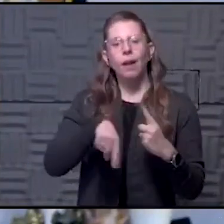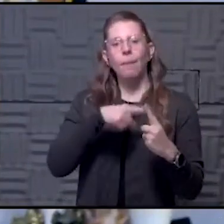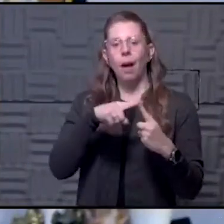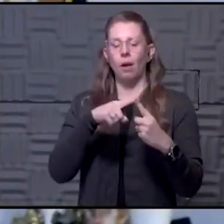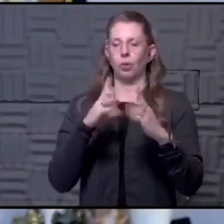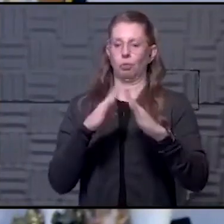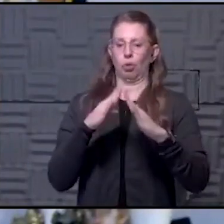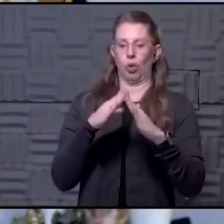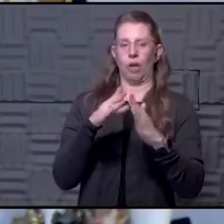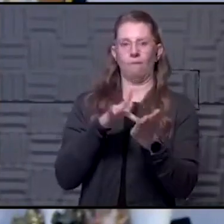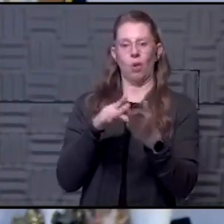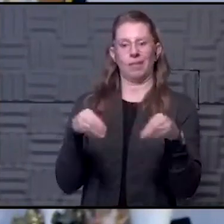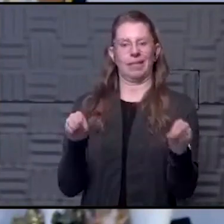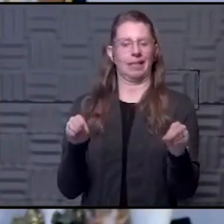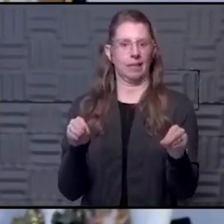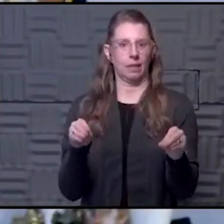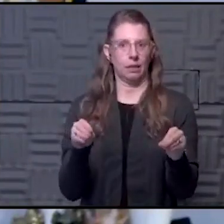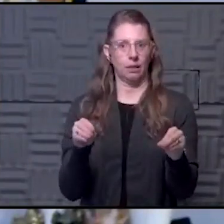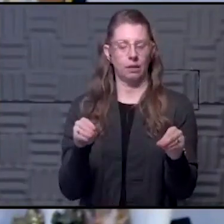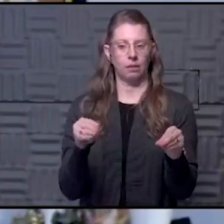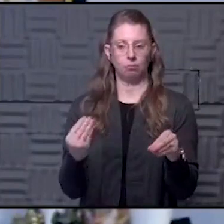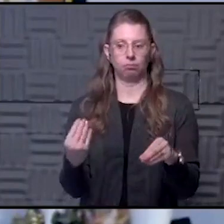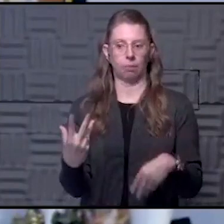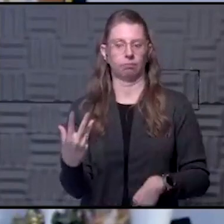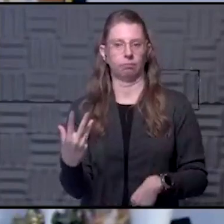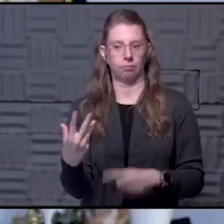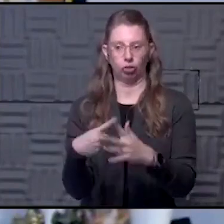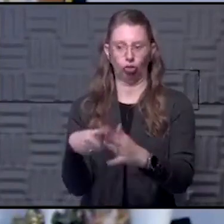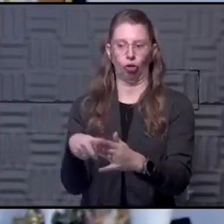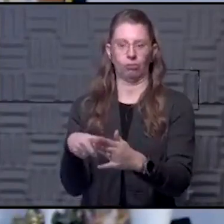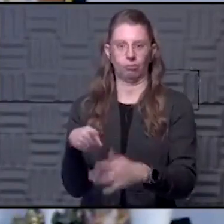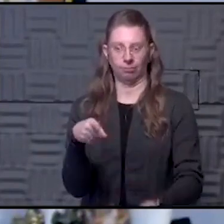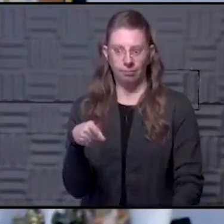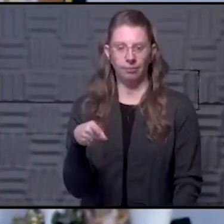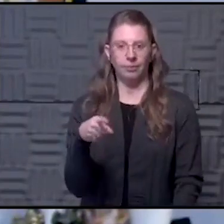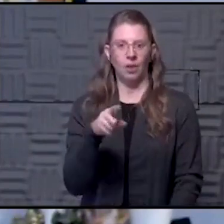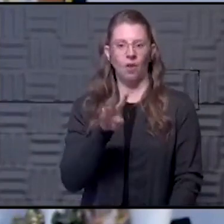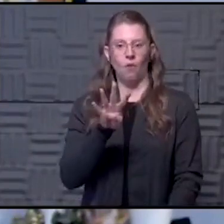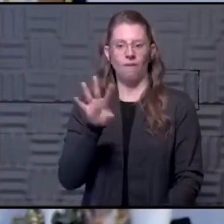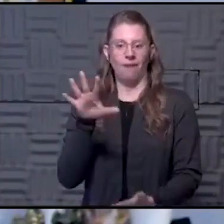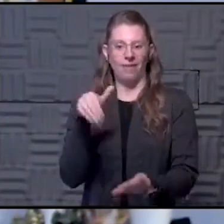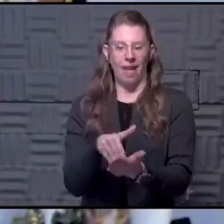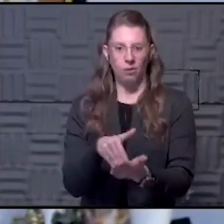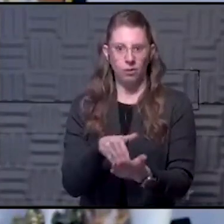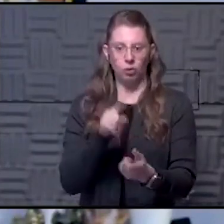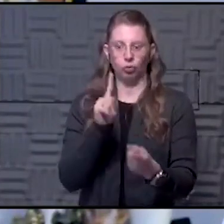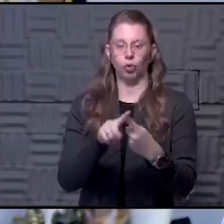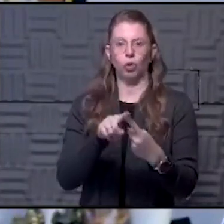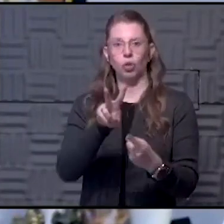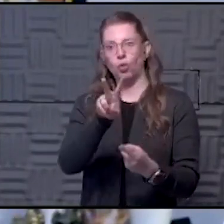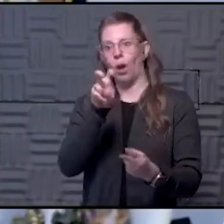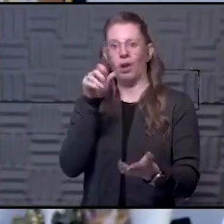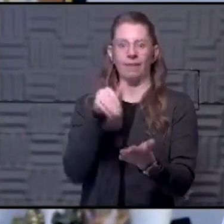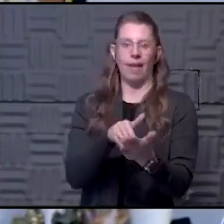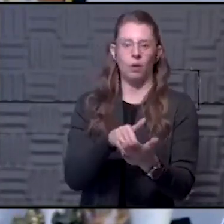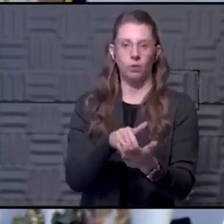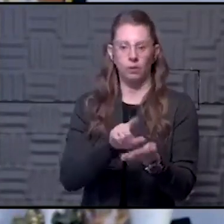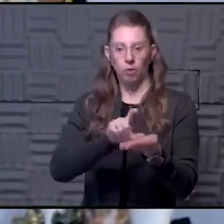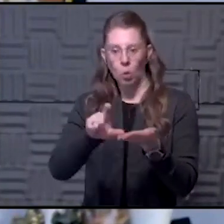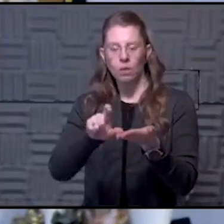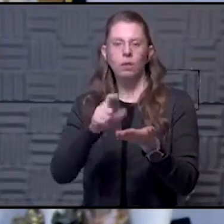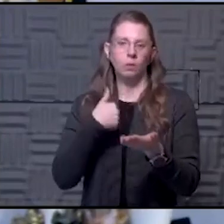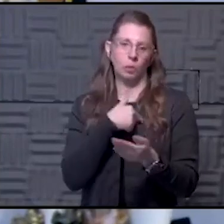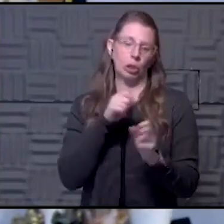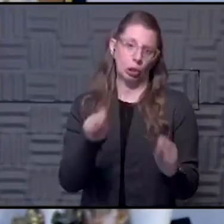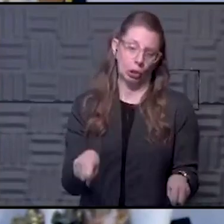pharmacies, for example. When we flipped the switch with community pharmacies, if all of a sudden we went from 45,000 doses to 200,000 doses, which we could do, by the